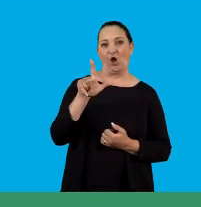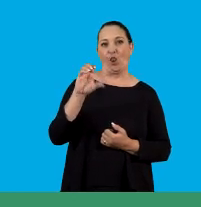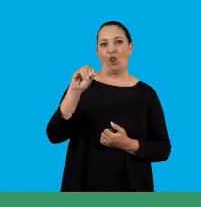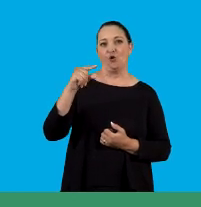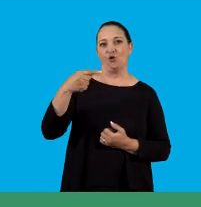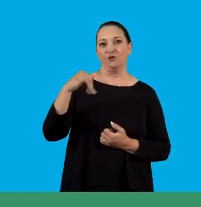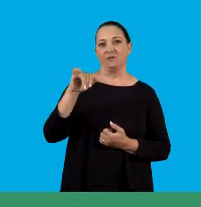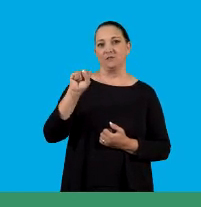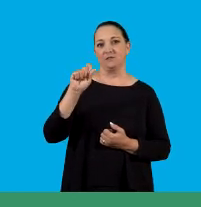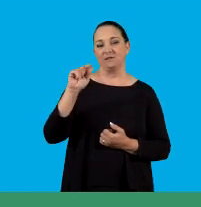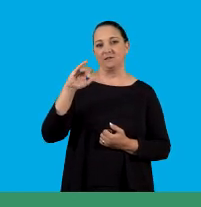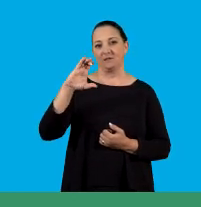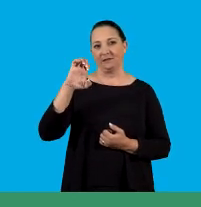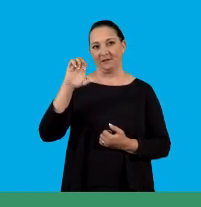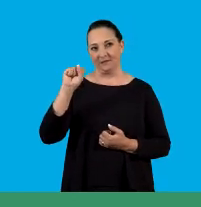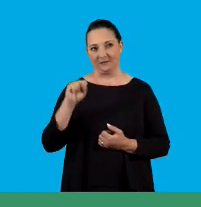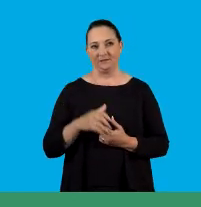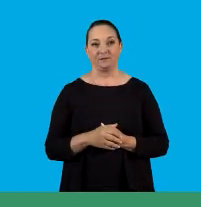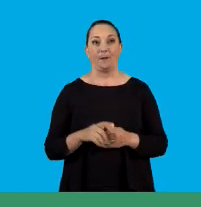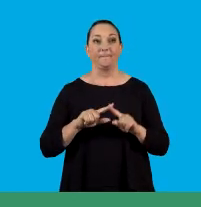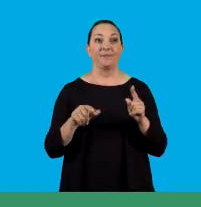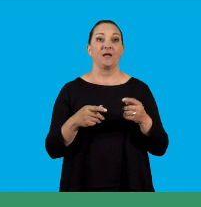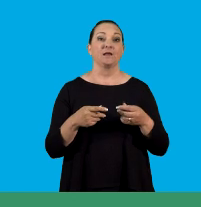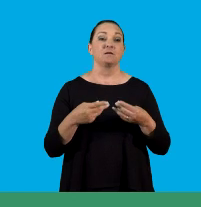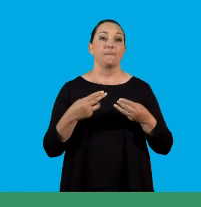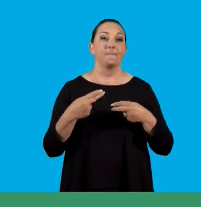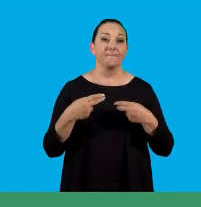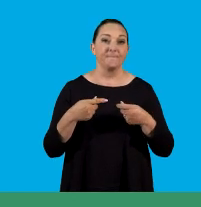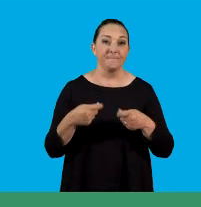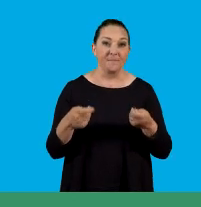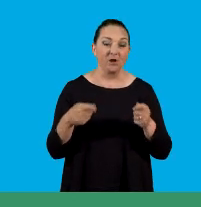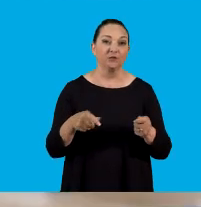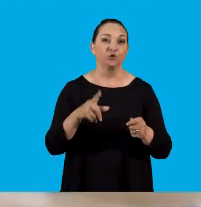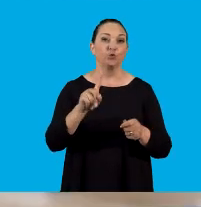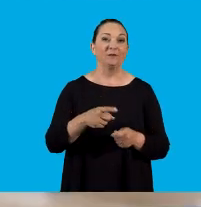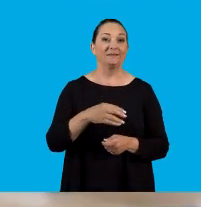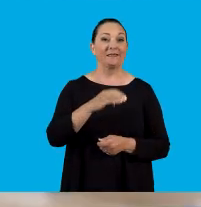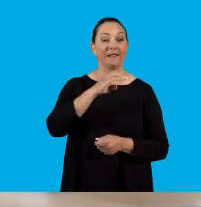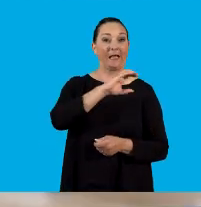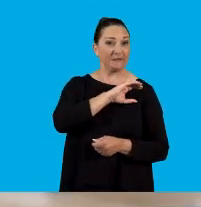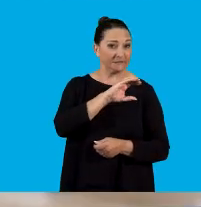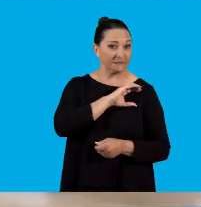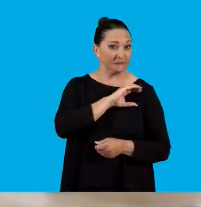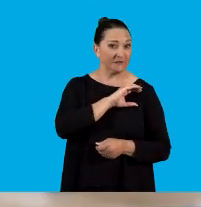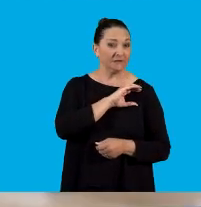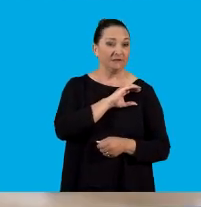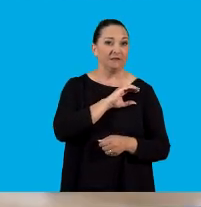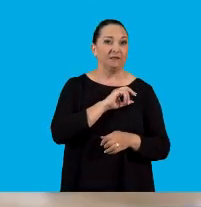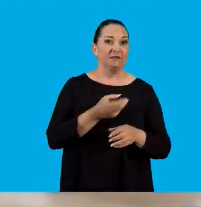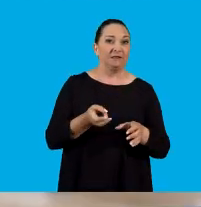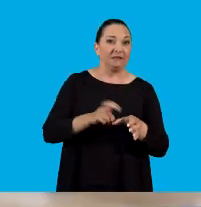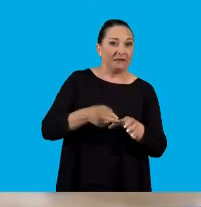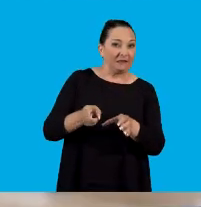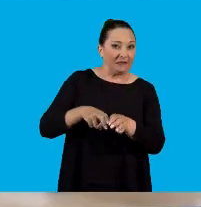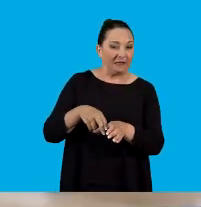regular market research, market talks about customers. This is a process of checking or looking for customers or